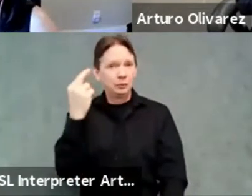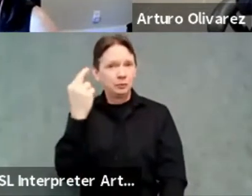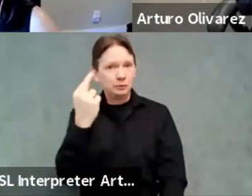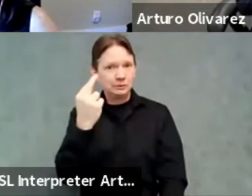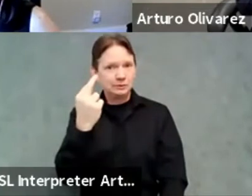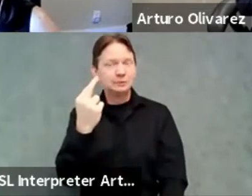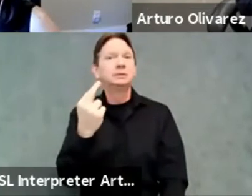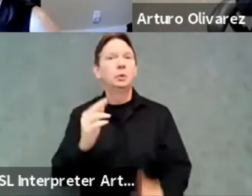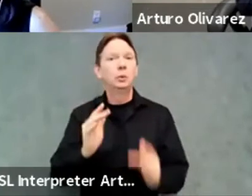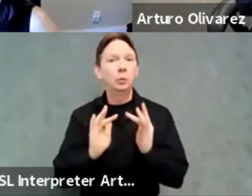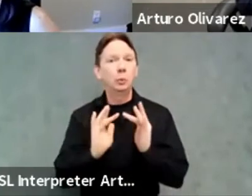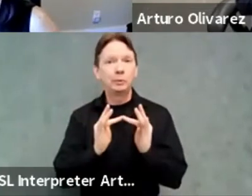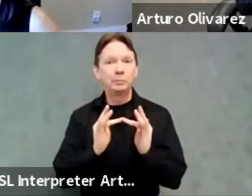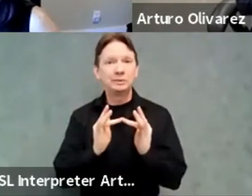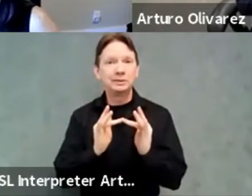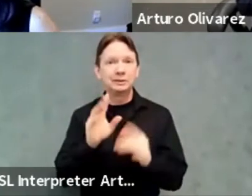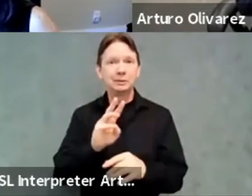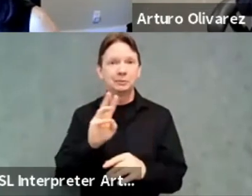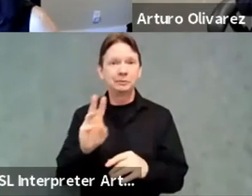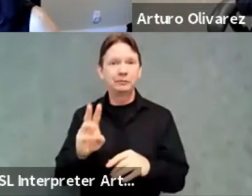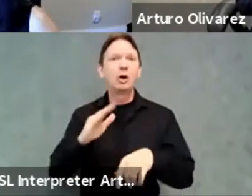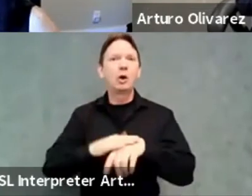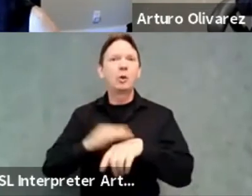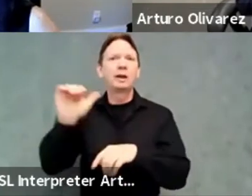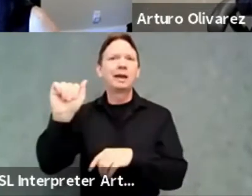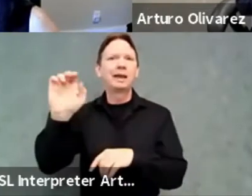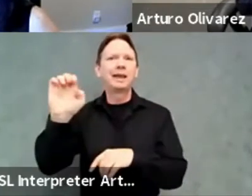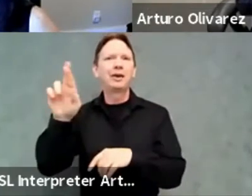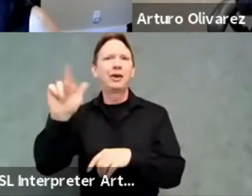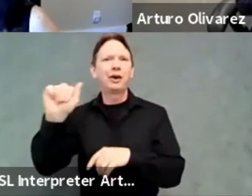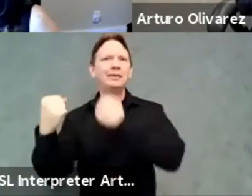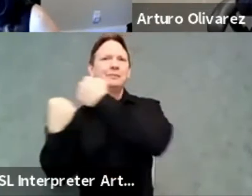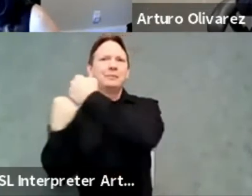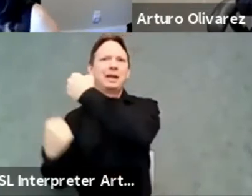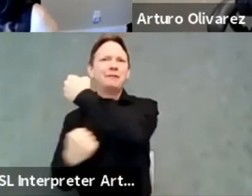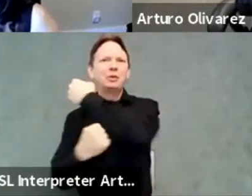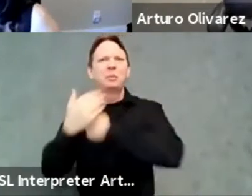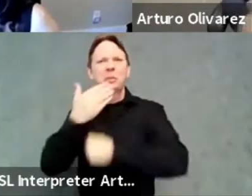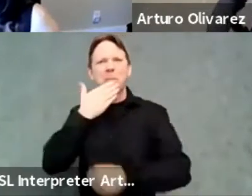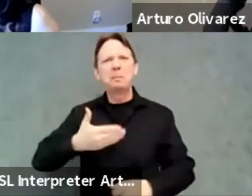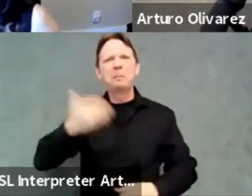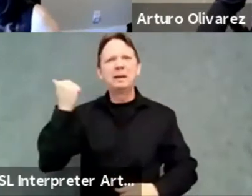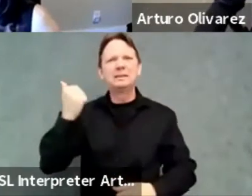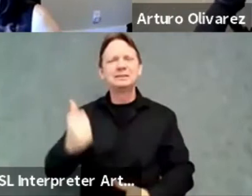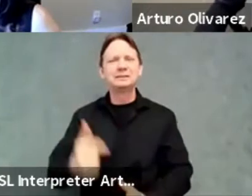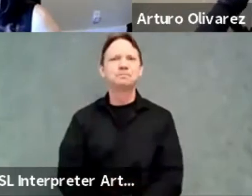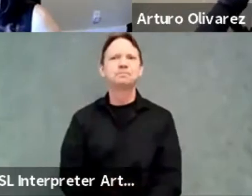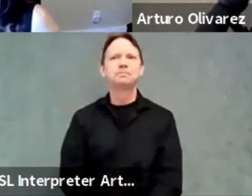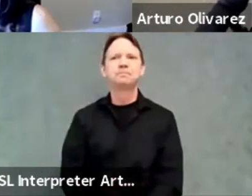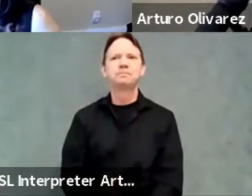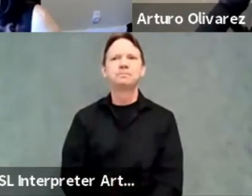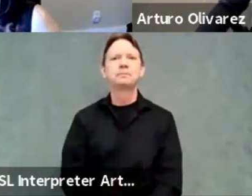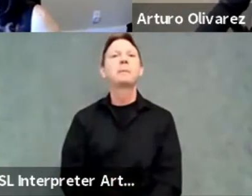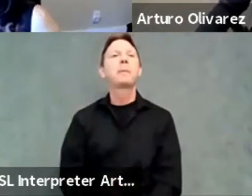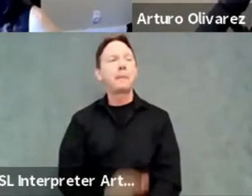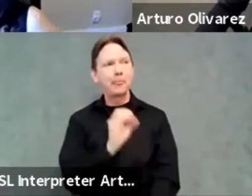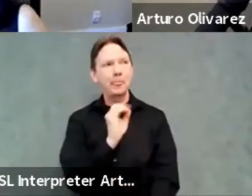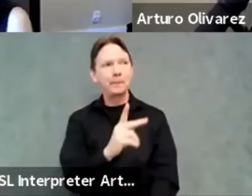AERA platform. This is just a really good example of that. Yeah, yeah. Another question was about the